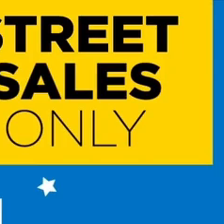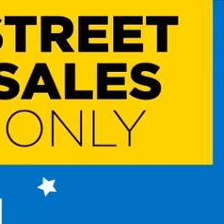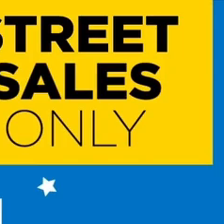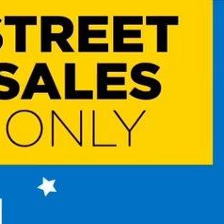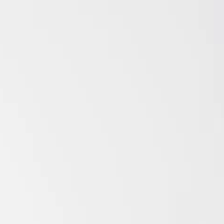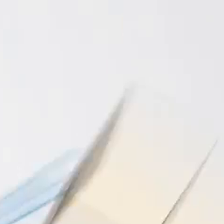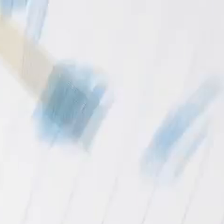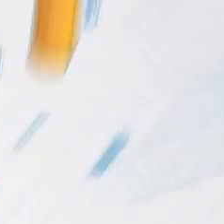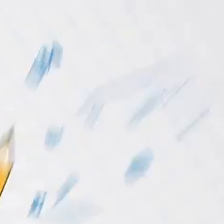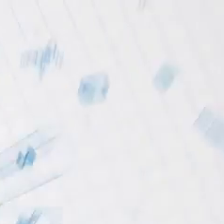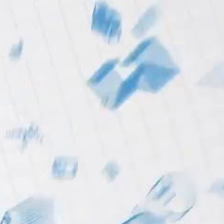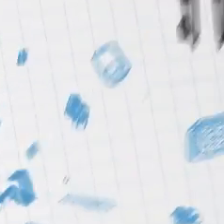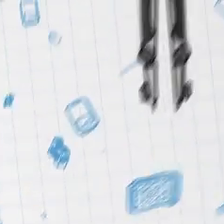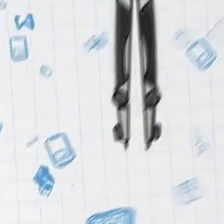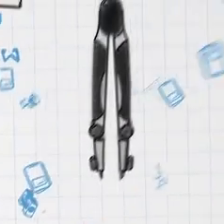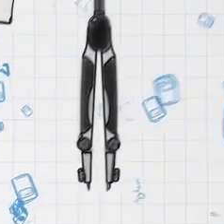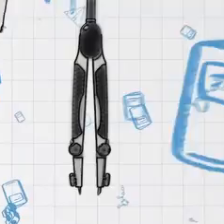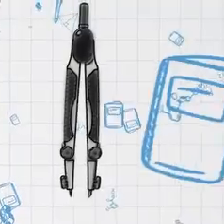and Zoshi.